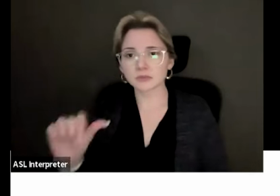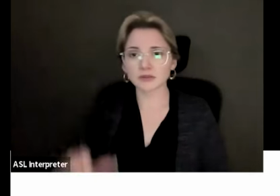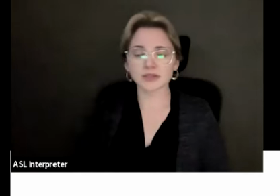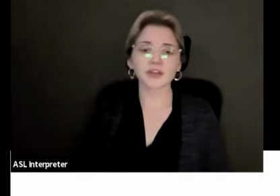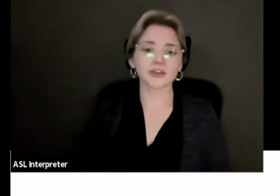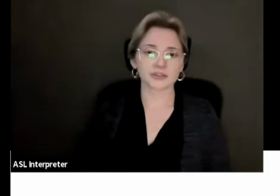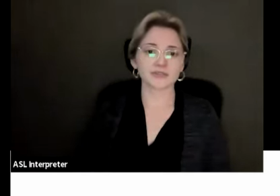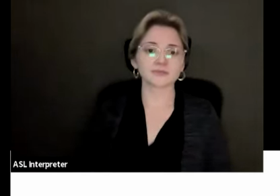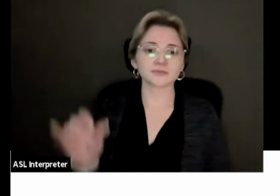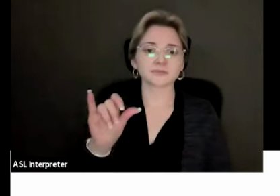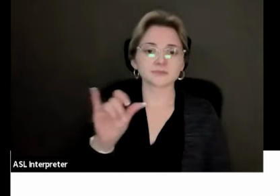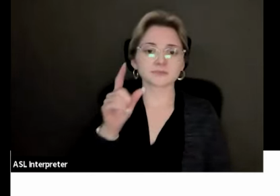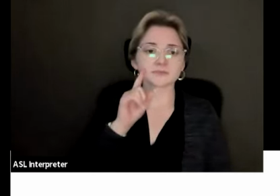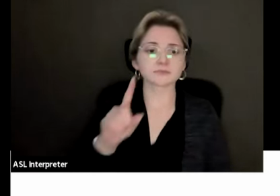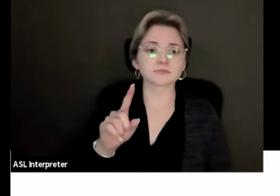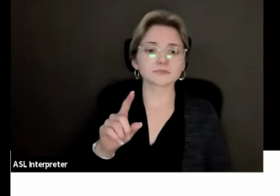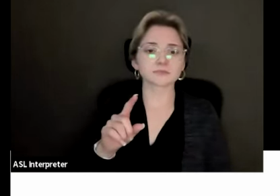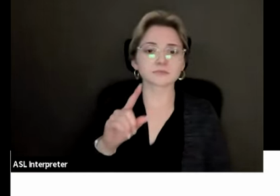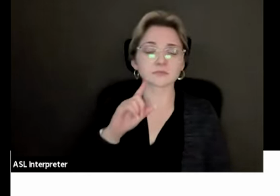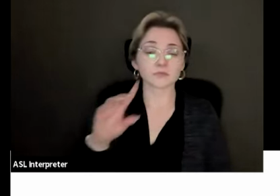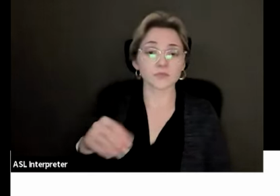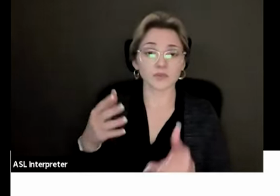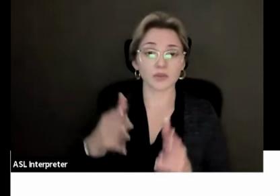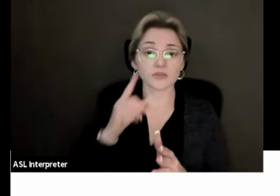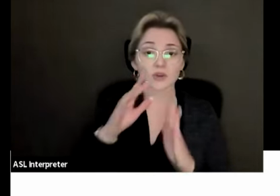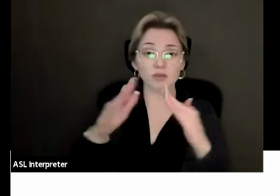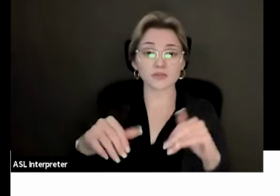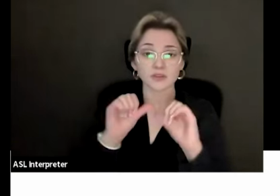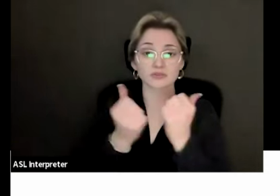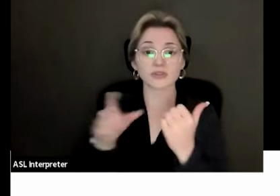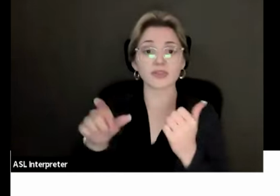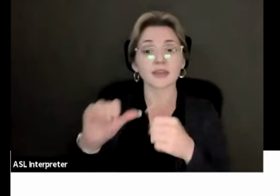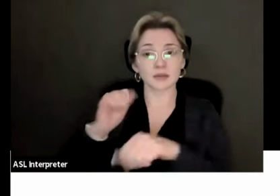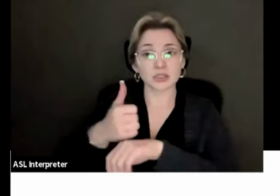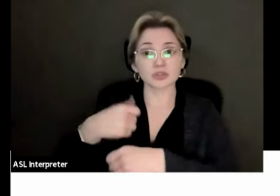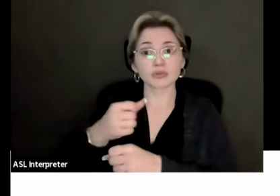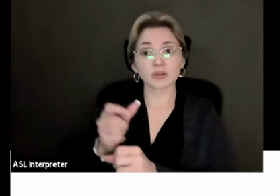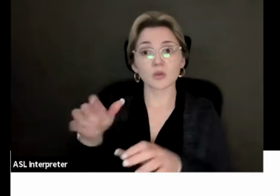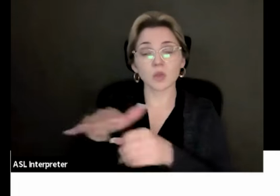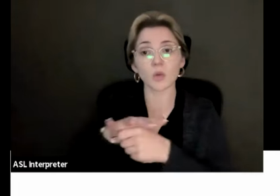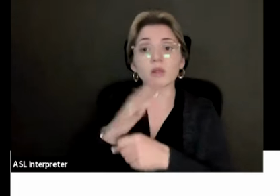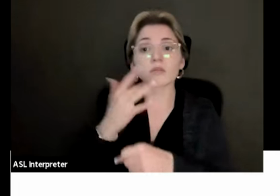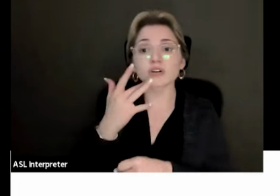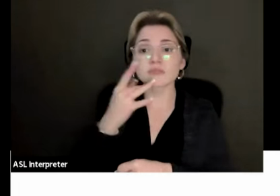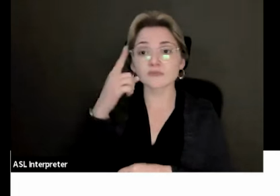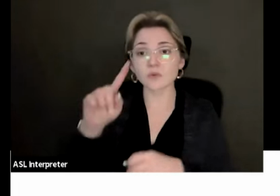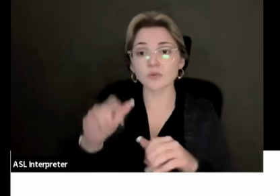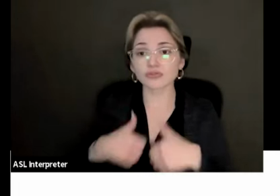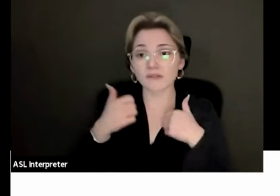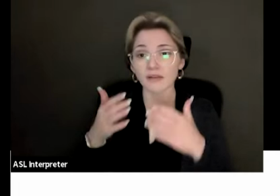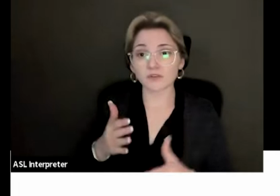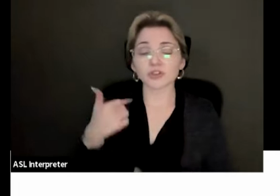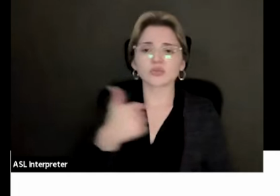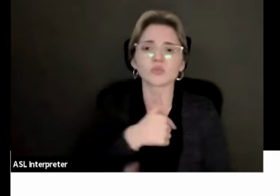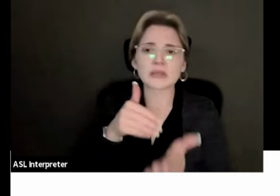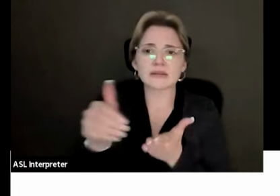and subsidized providers is they can create like local preferences for survivors. So we often hear